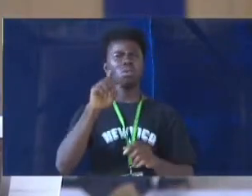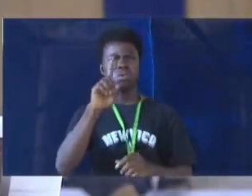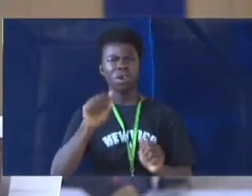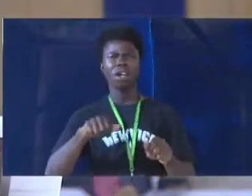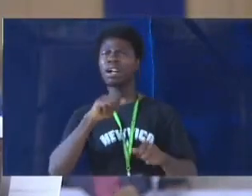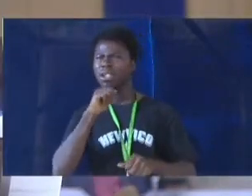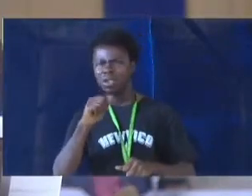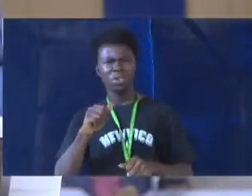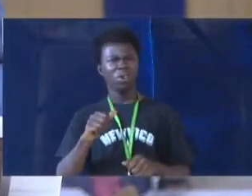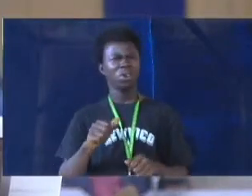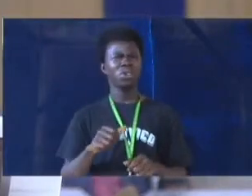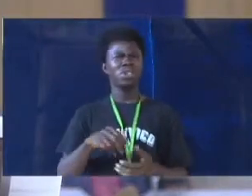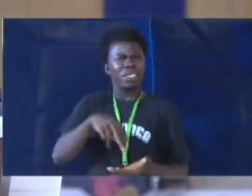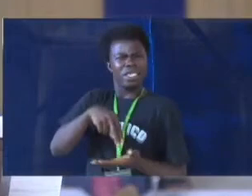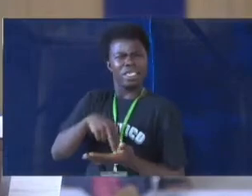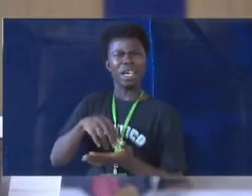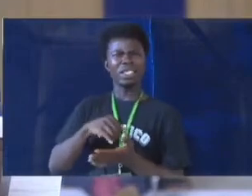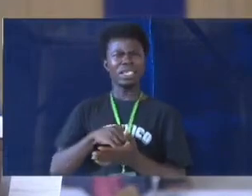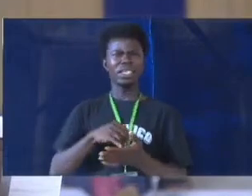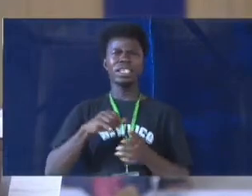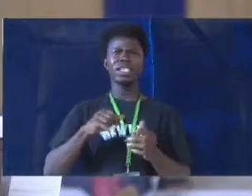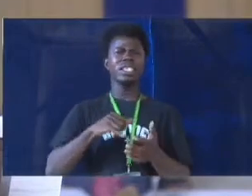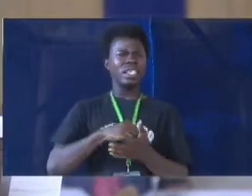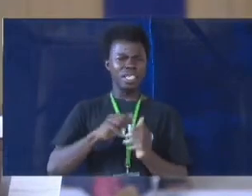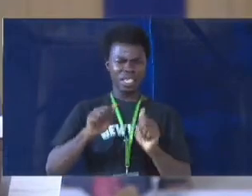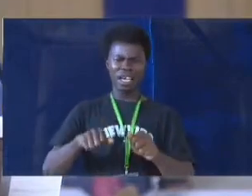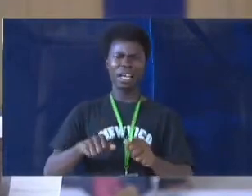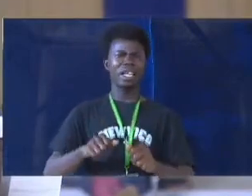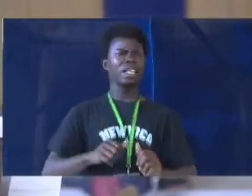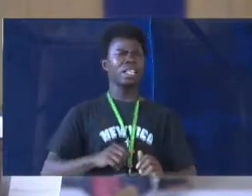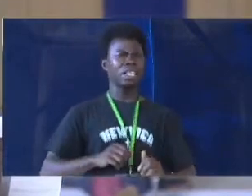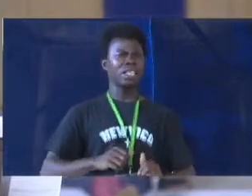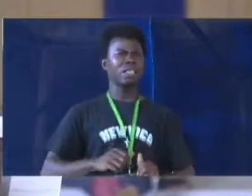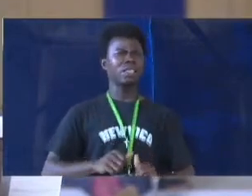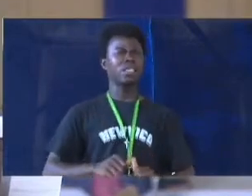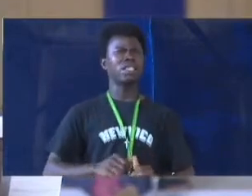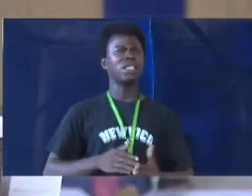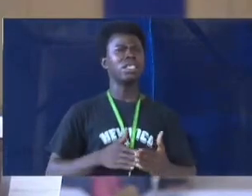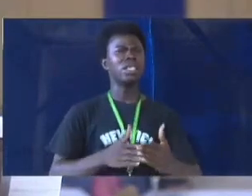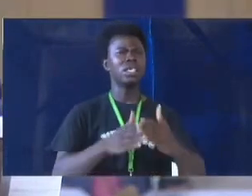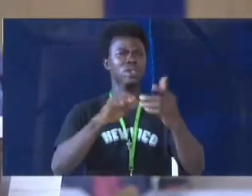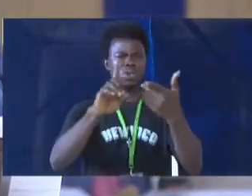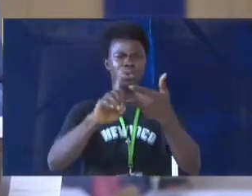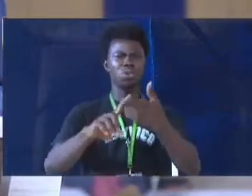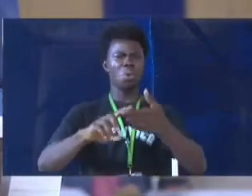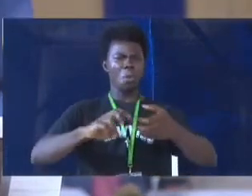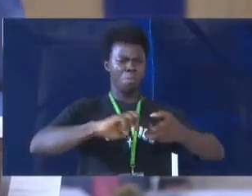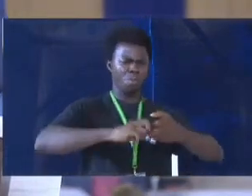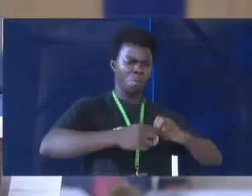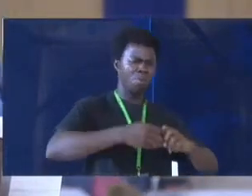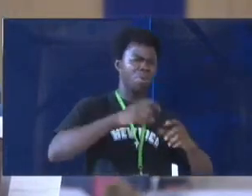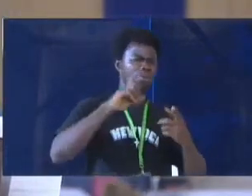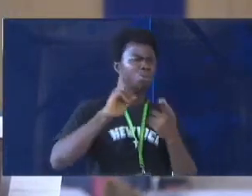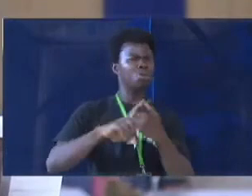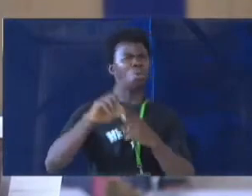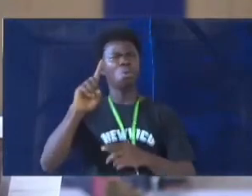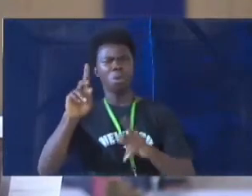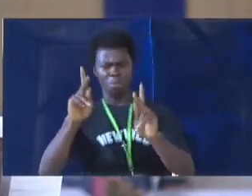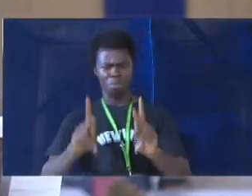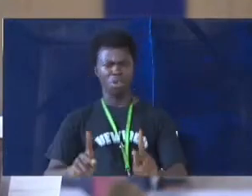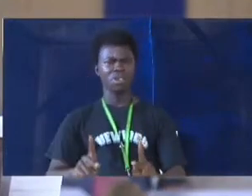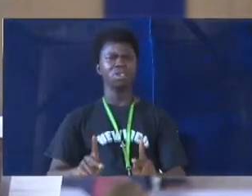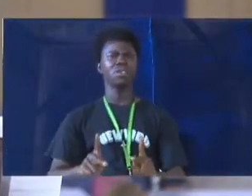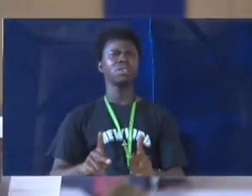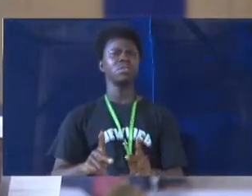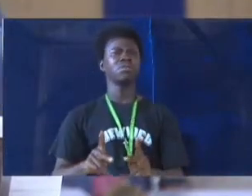it can lead to suicidal thoughts in some individuals, or an attempt to take one's life.